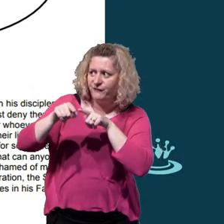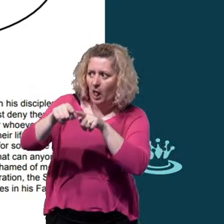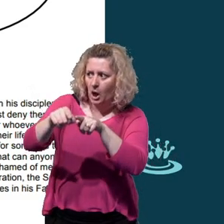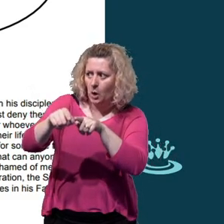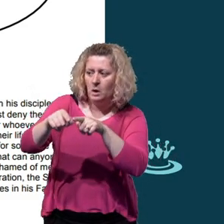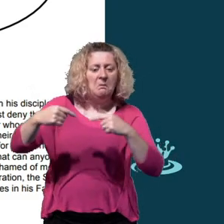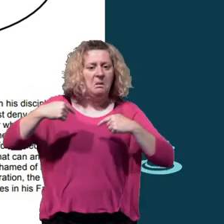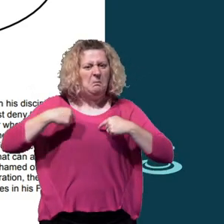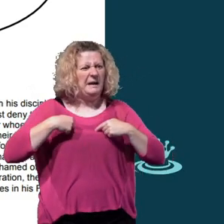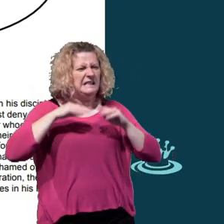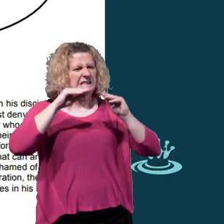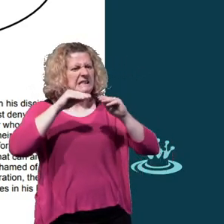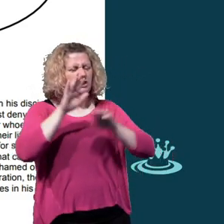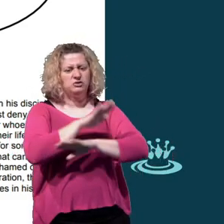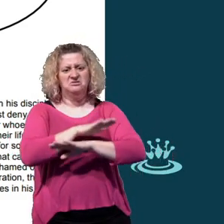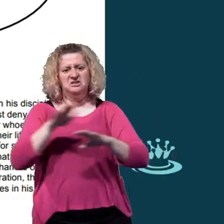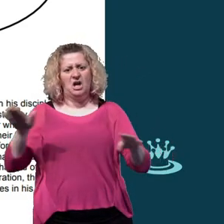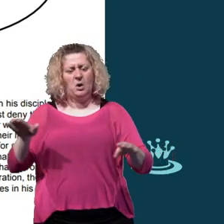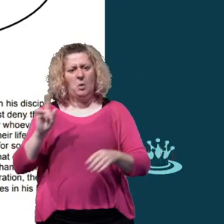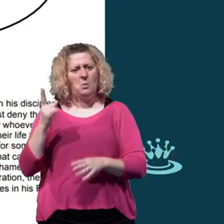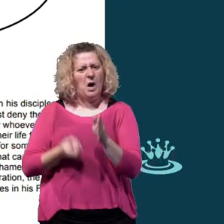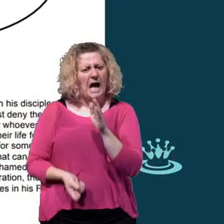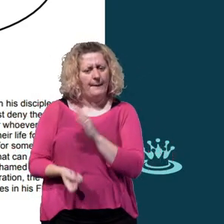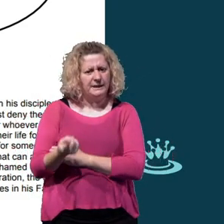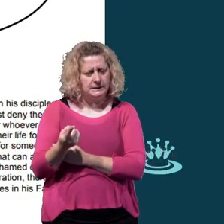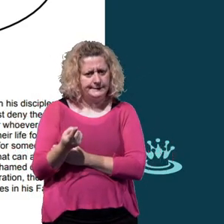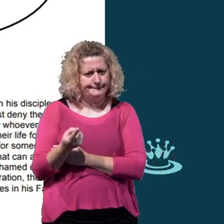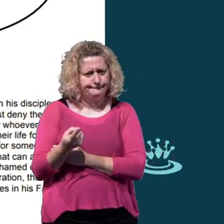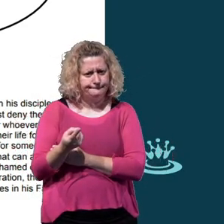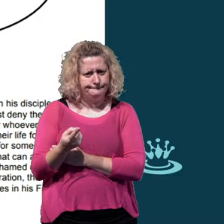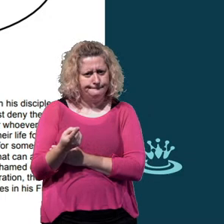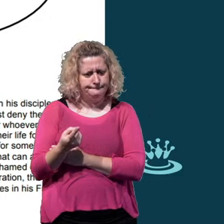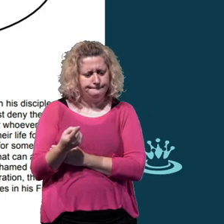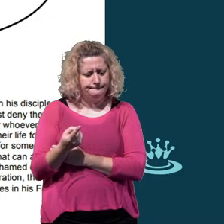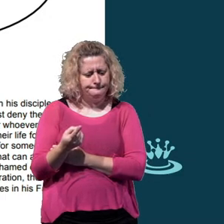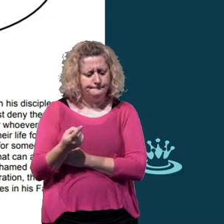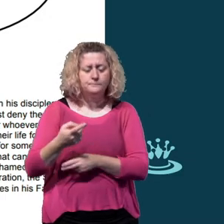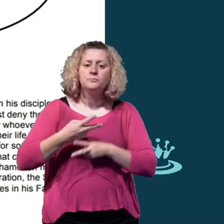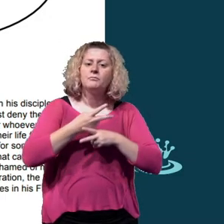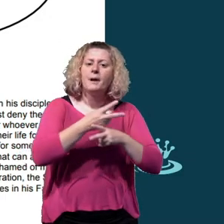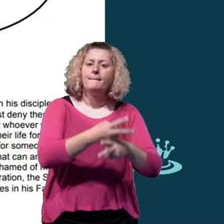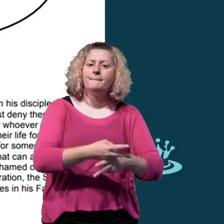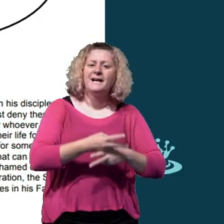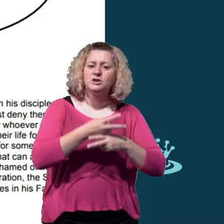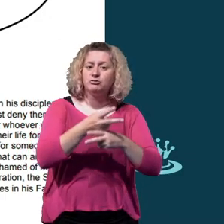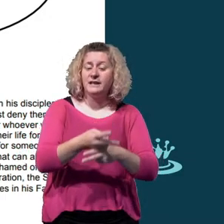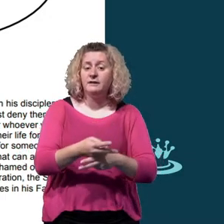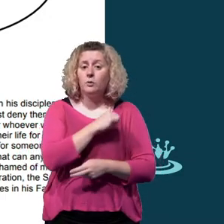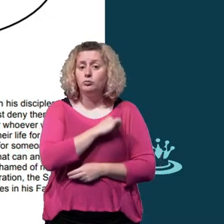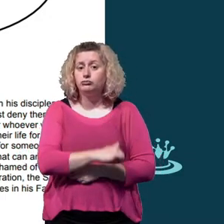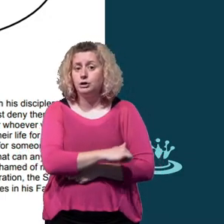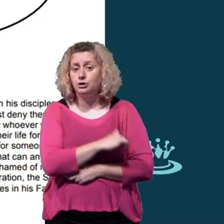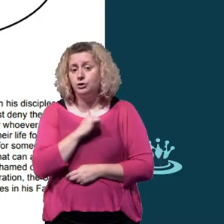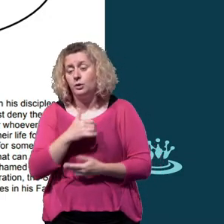follow him. What happens? What's the result? Pastorally,